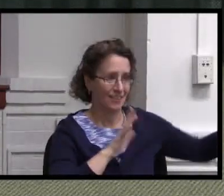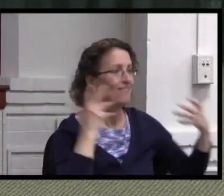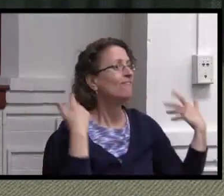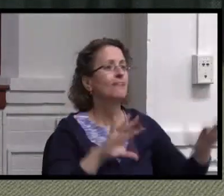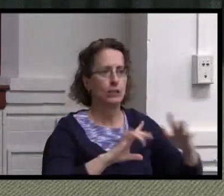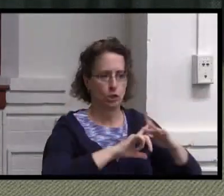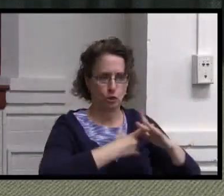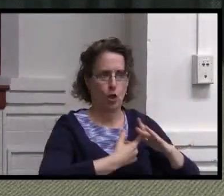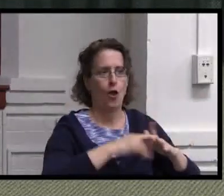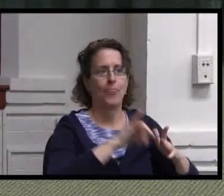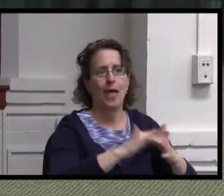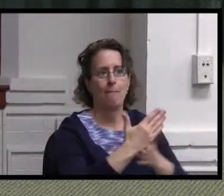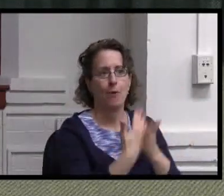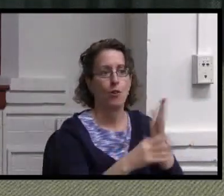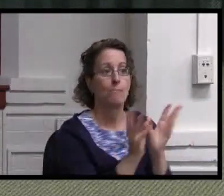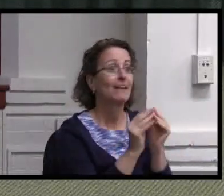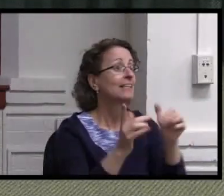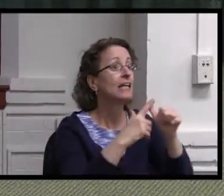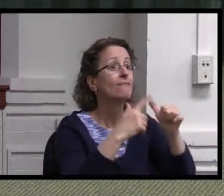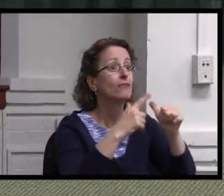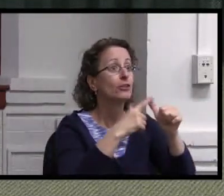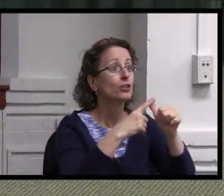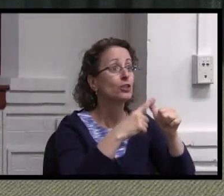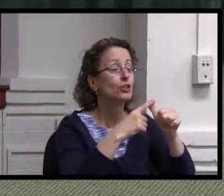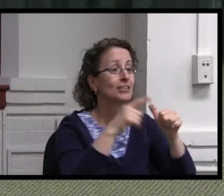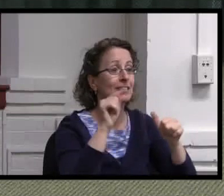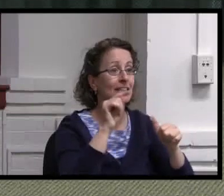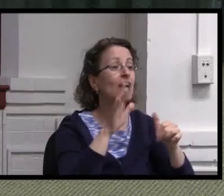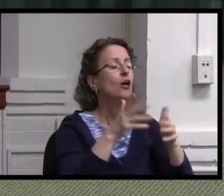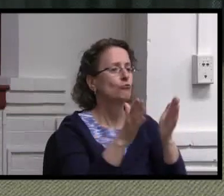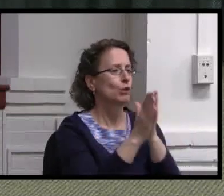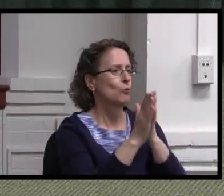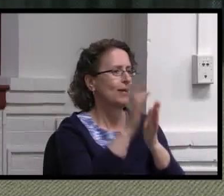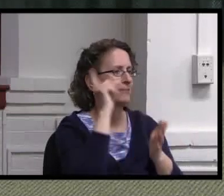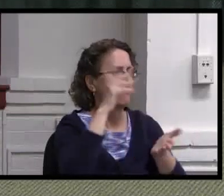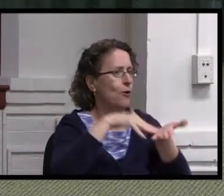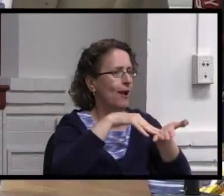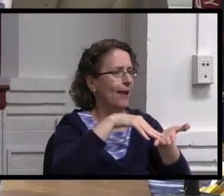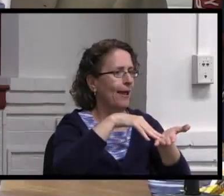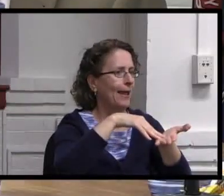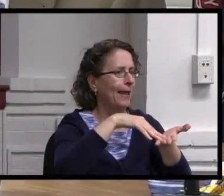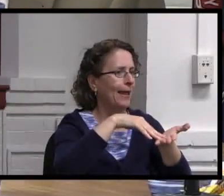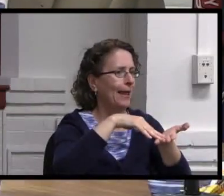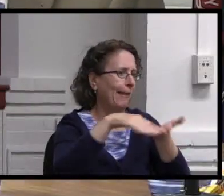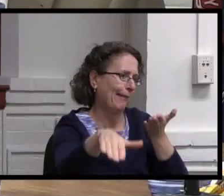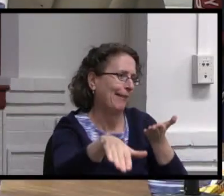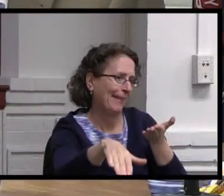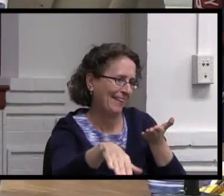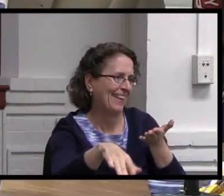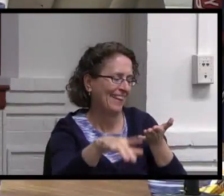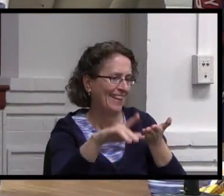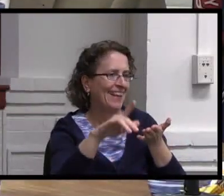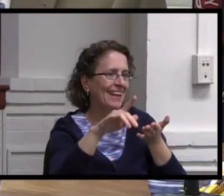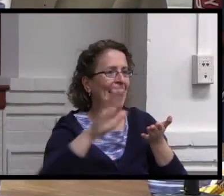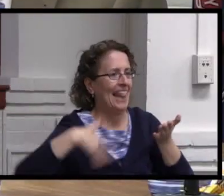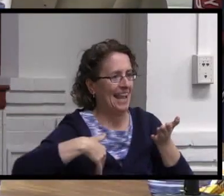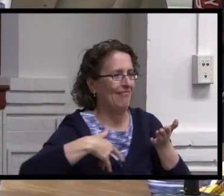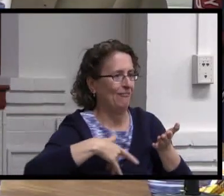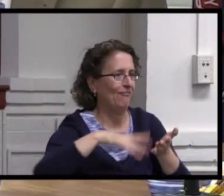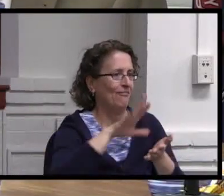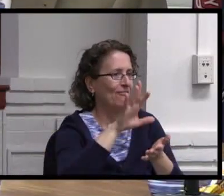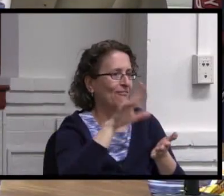sewer commissioners. The first item on the agenda is a request for a rebate of water and sewer late